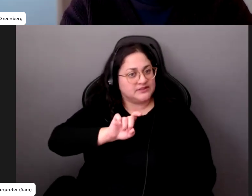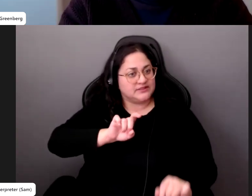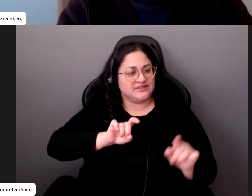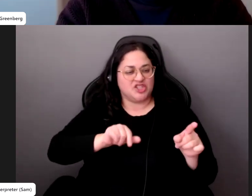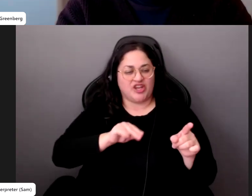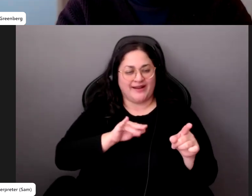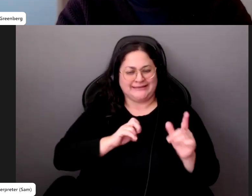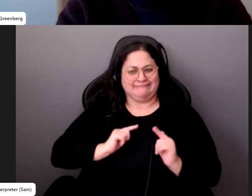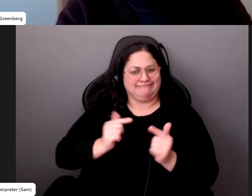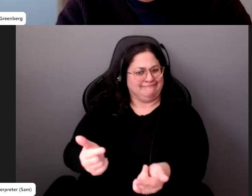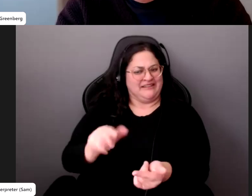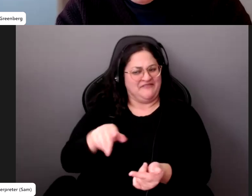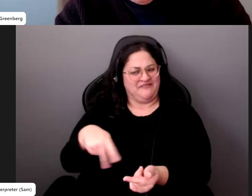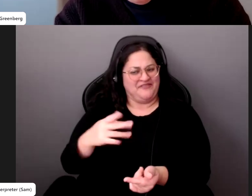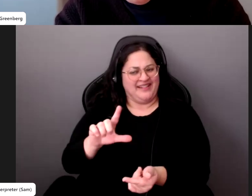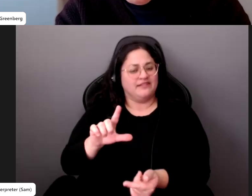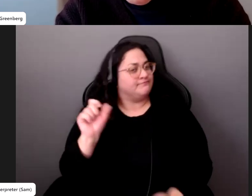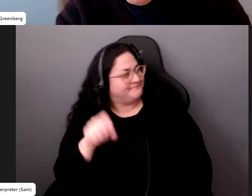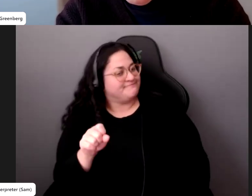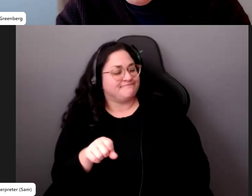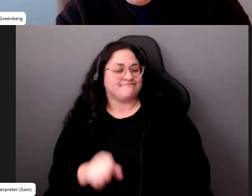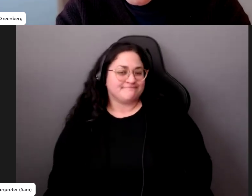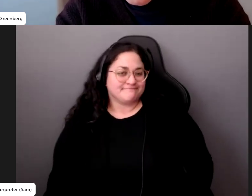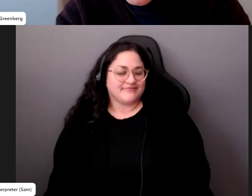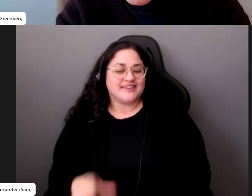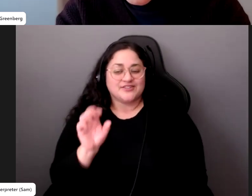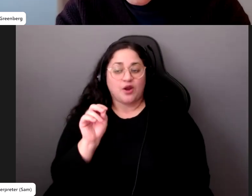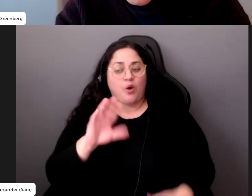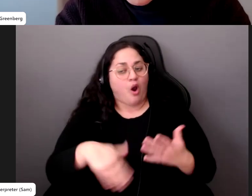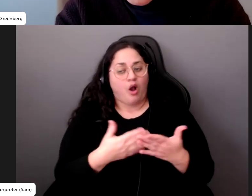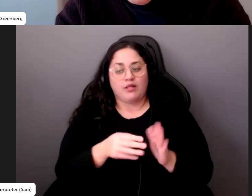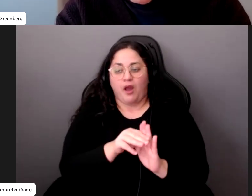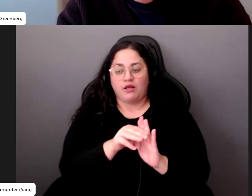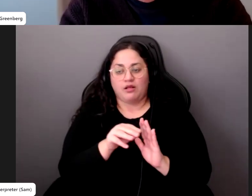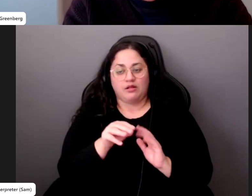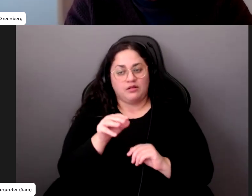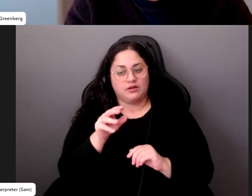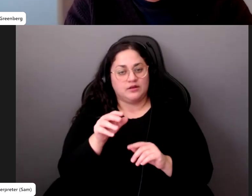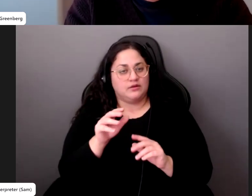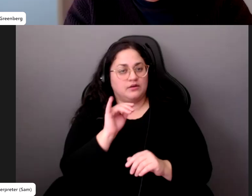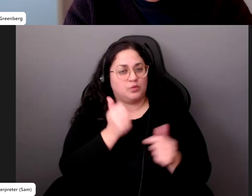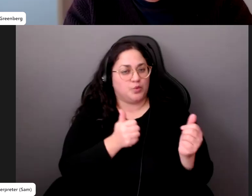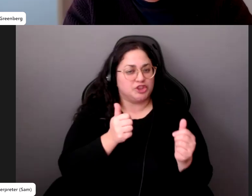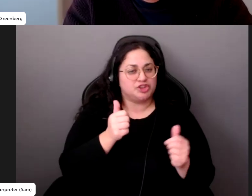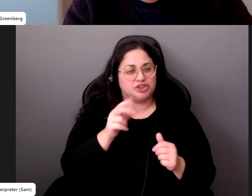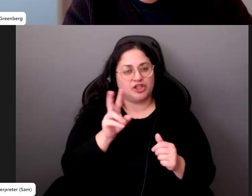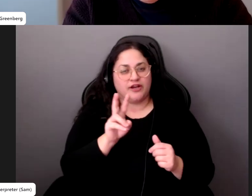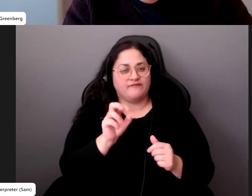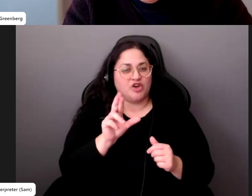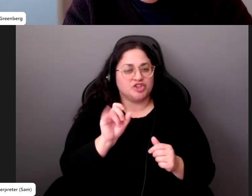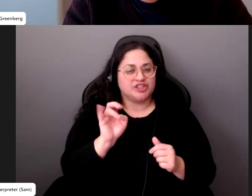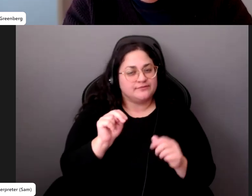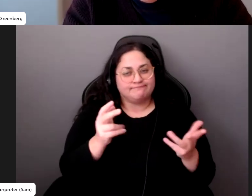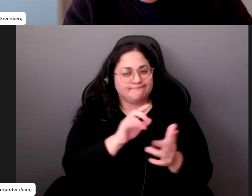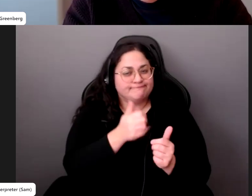that. So all of these models have a bias somehow, right? Just like people. Yeah. So everybody, every person, even the person